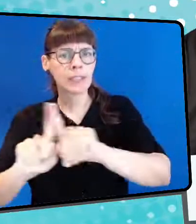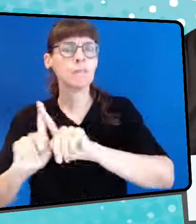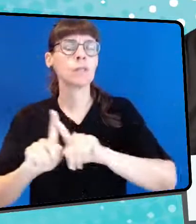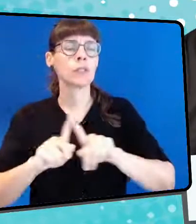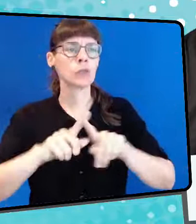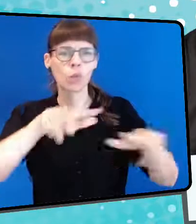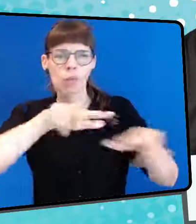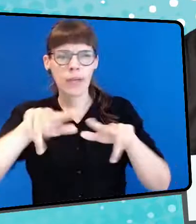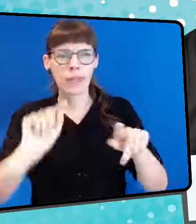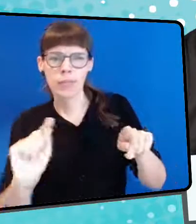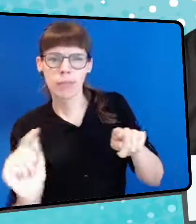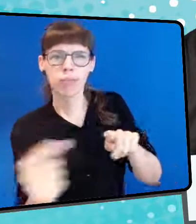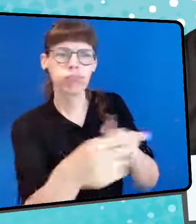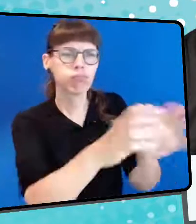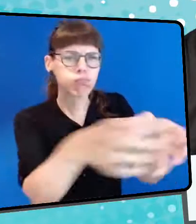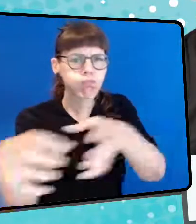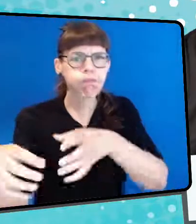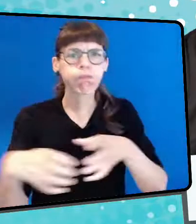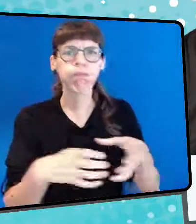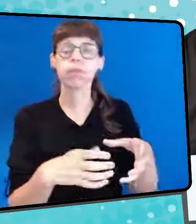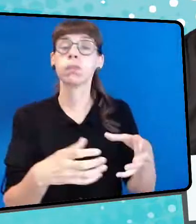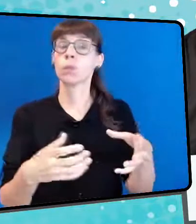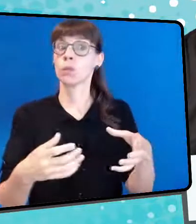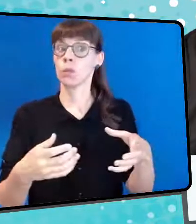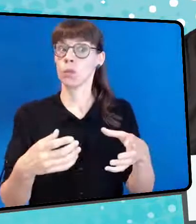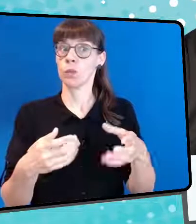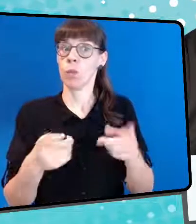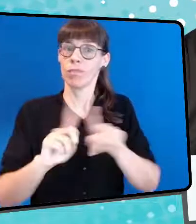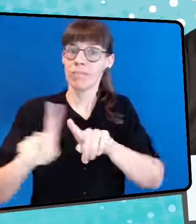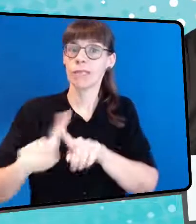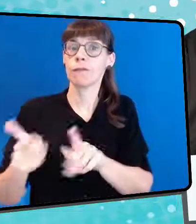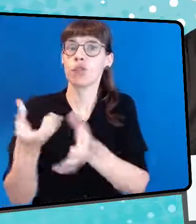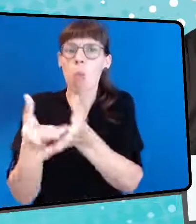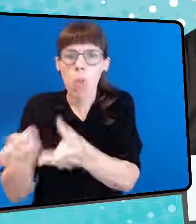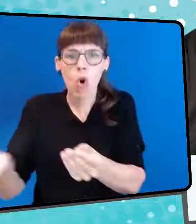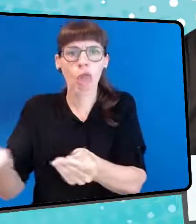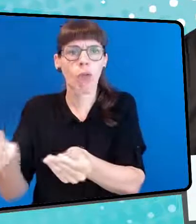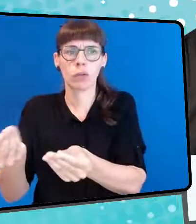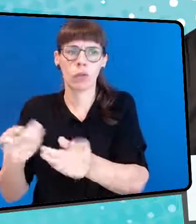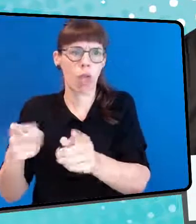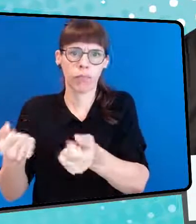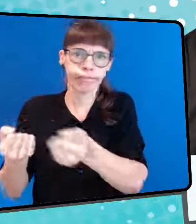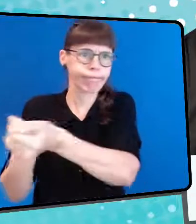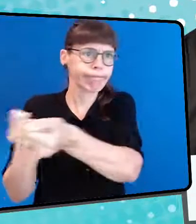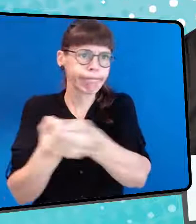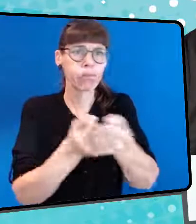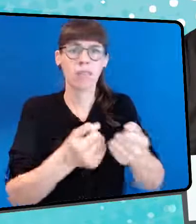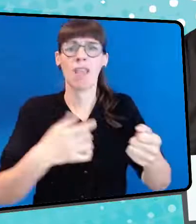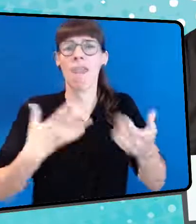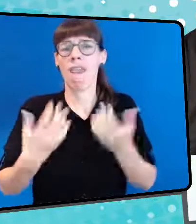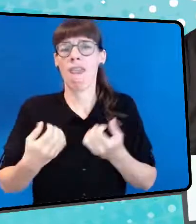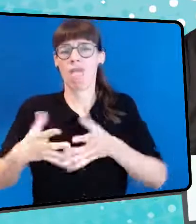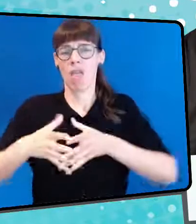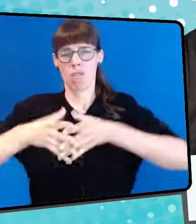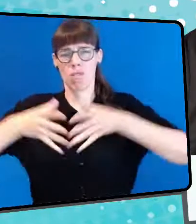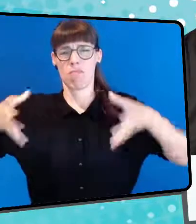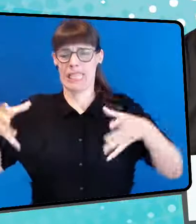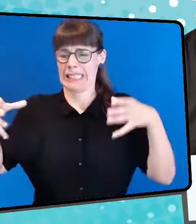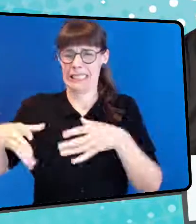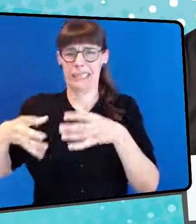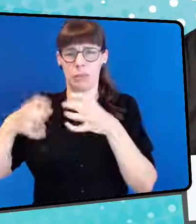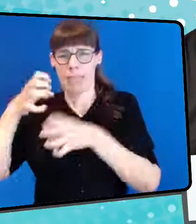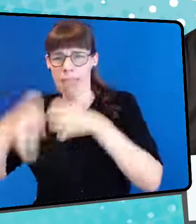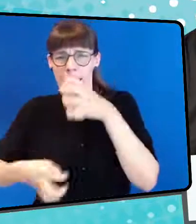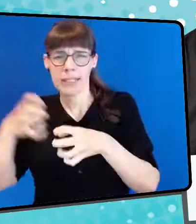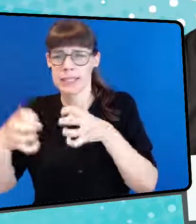array of products which are fully supported, and big engineering teams making sure that those things work really, really well.